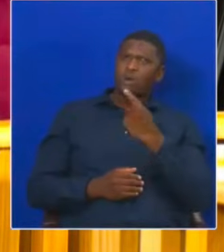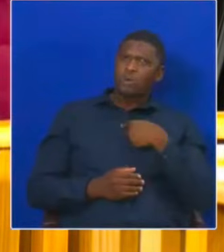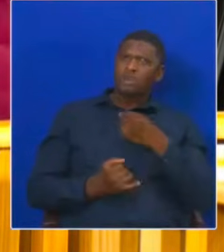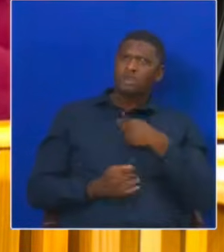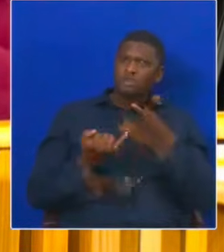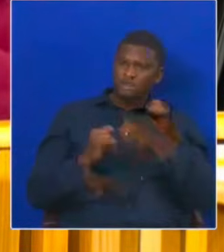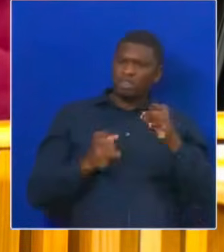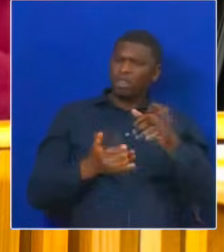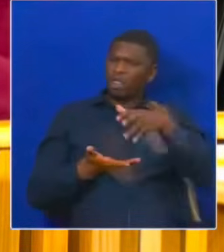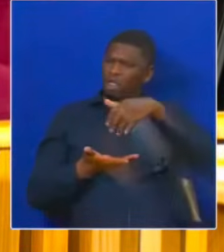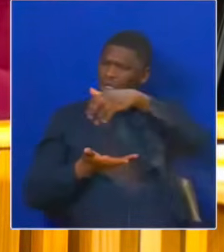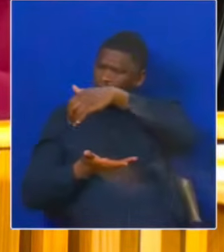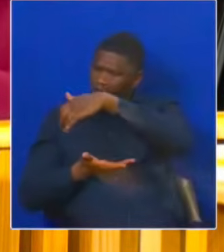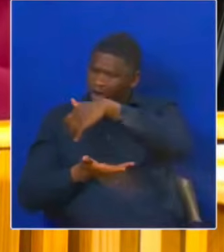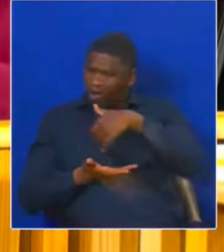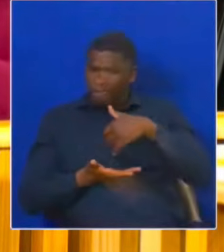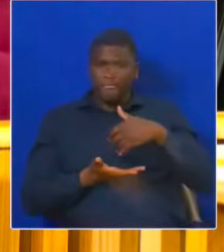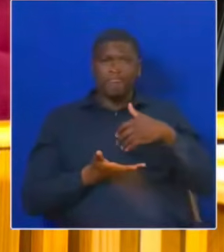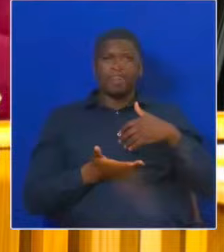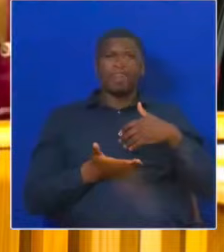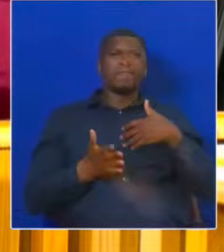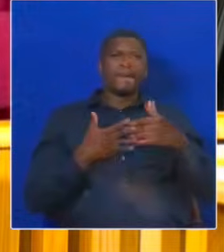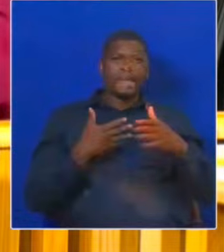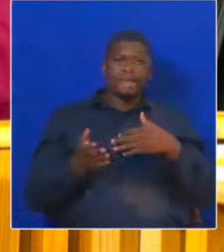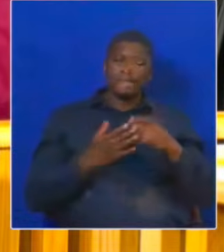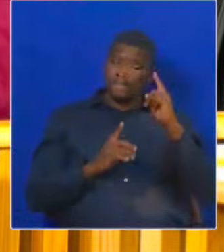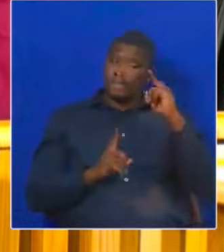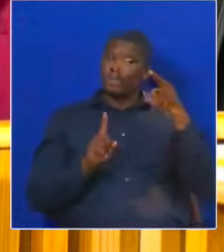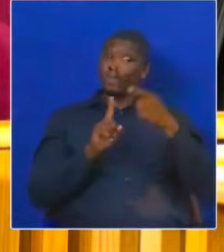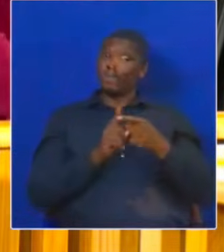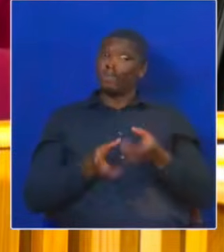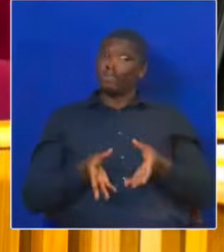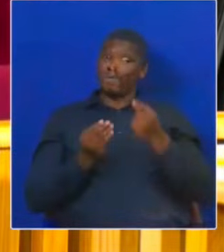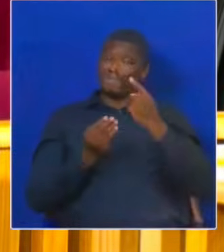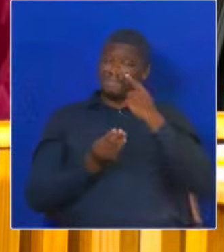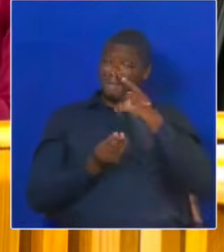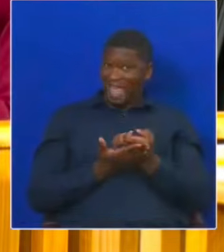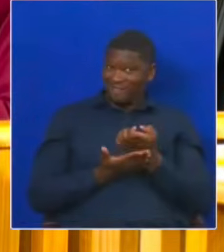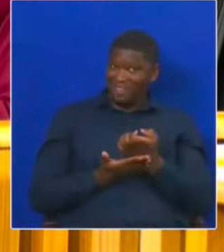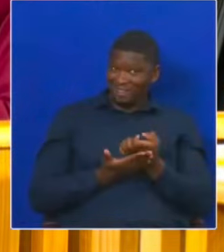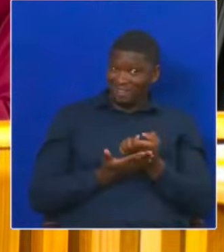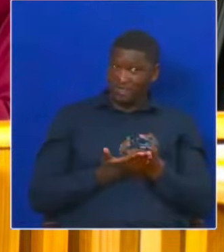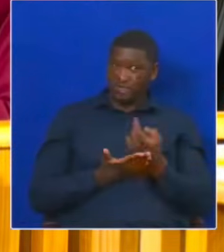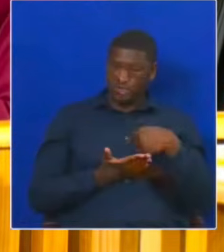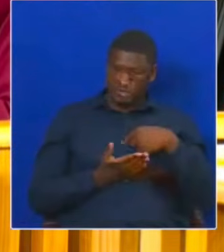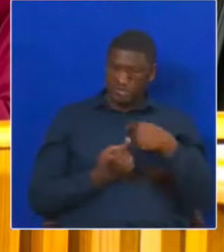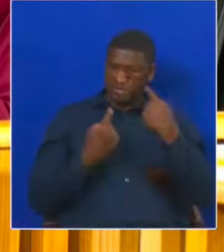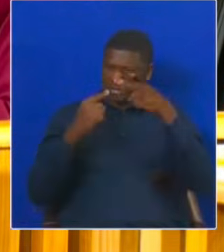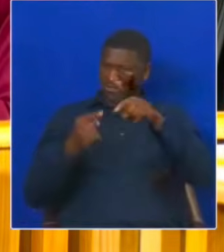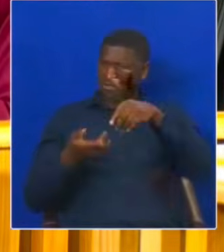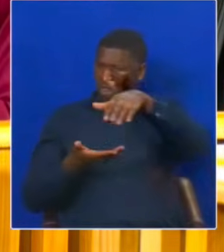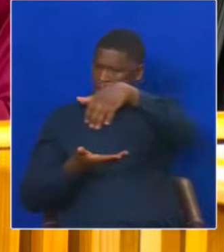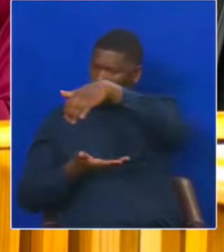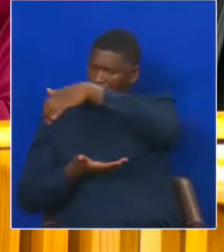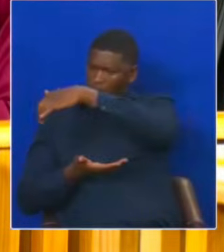afford us evidence in our investigations, why would